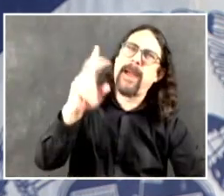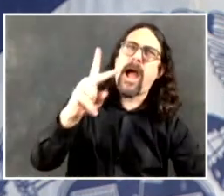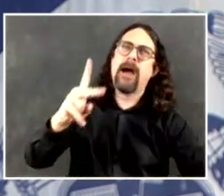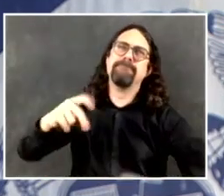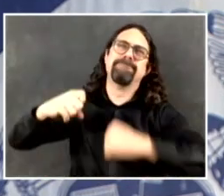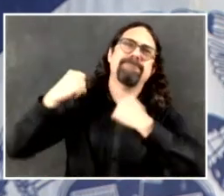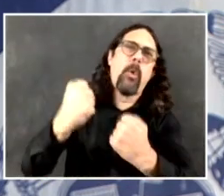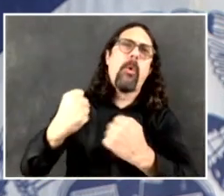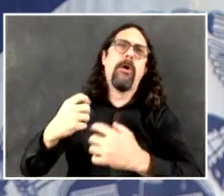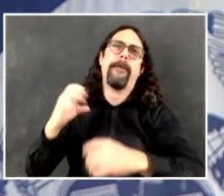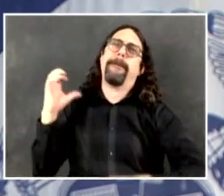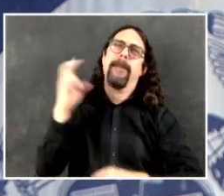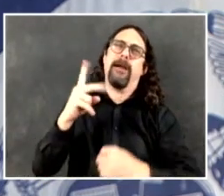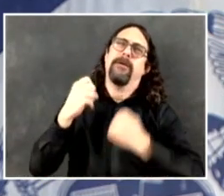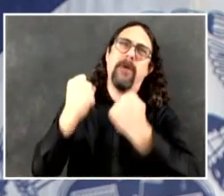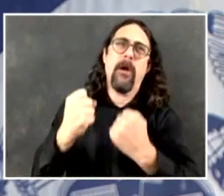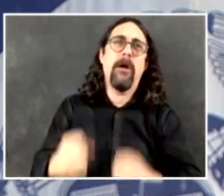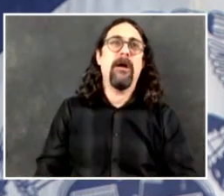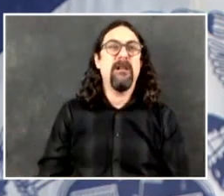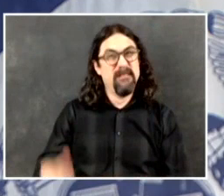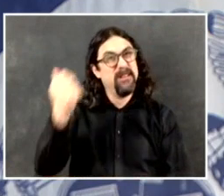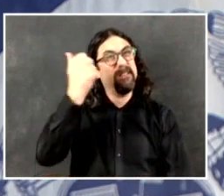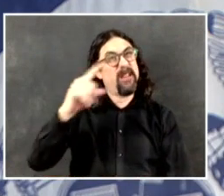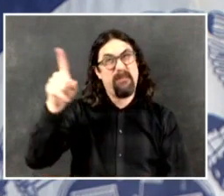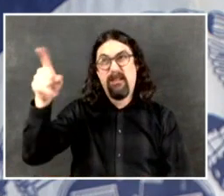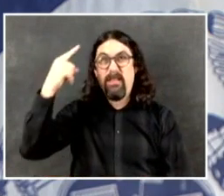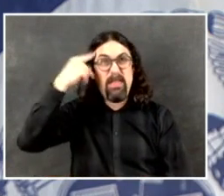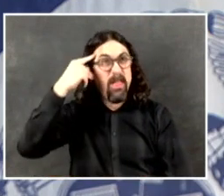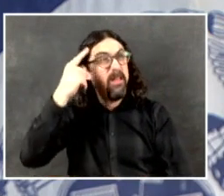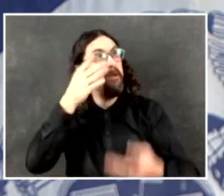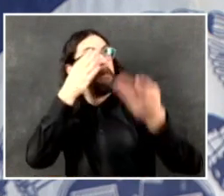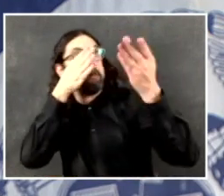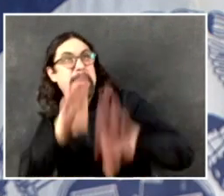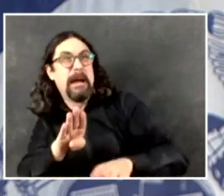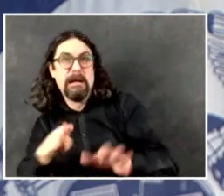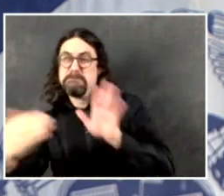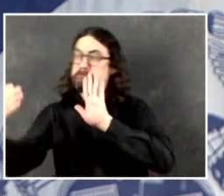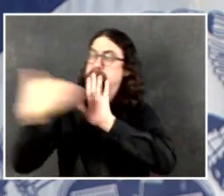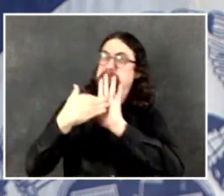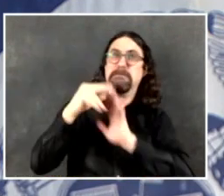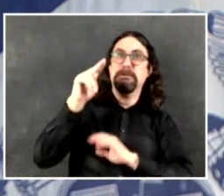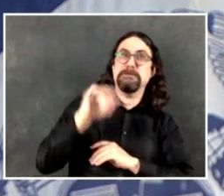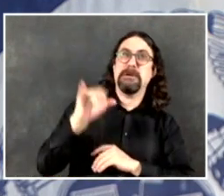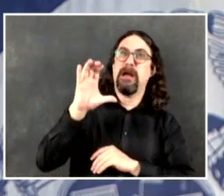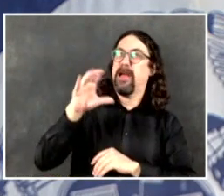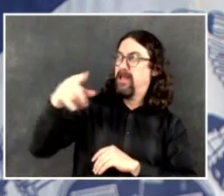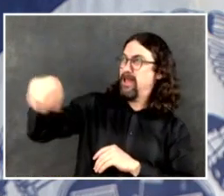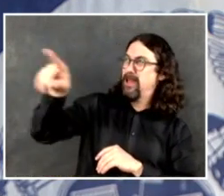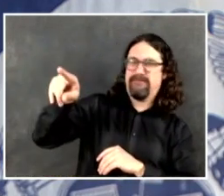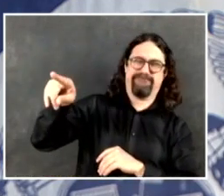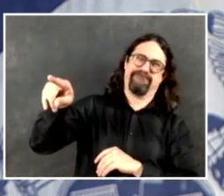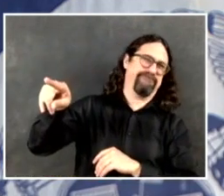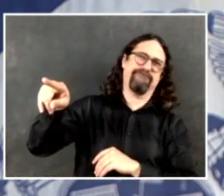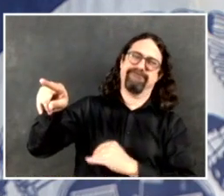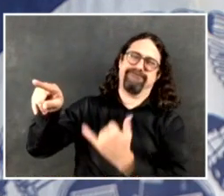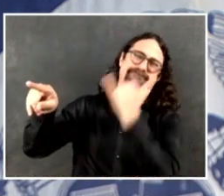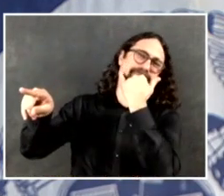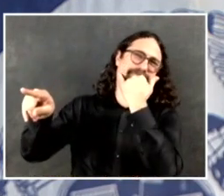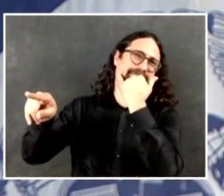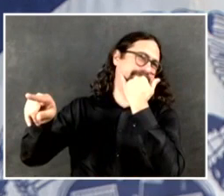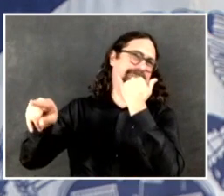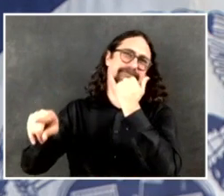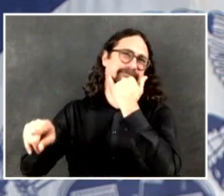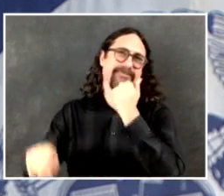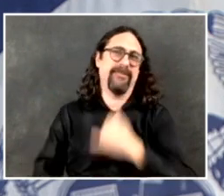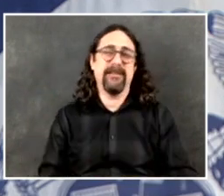down New York City. They need to go and read a little bit of history. They need to go and understand how many times this city